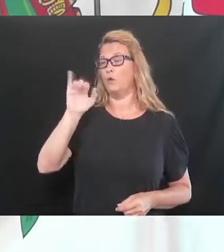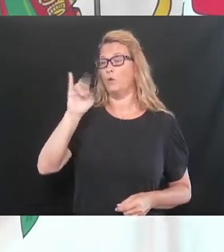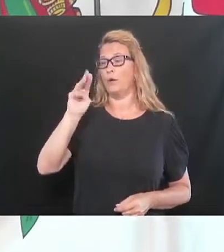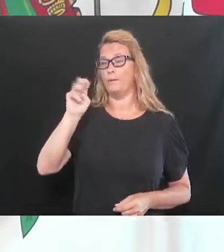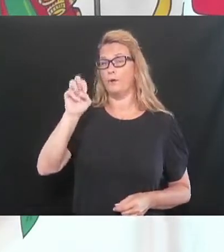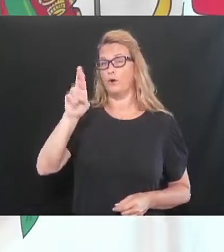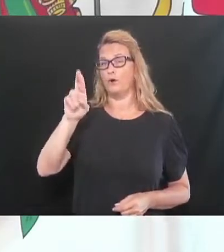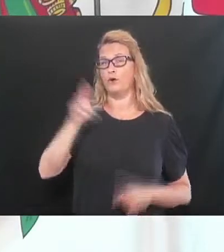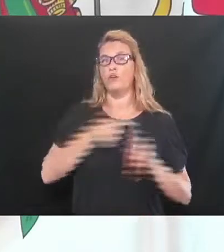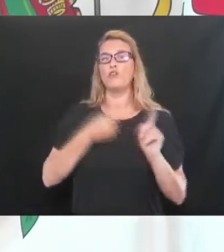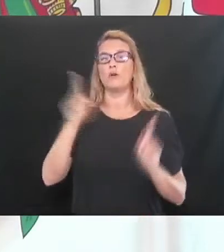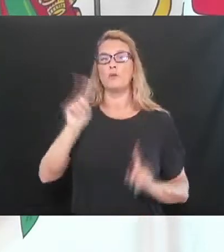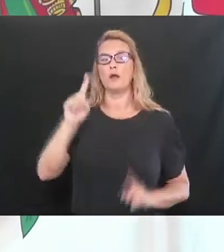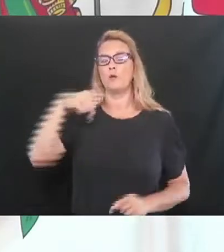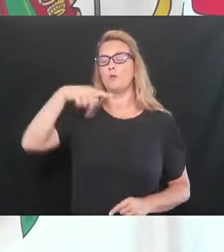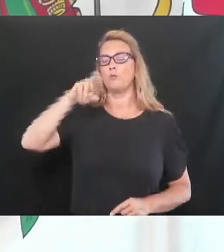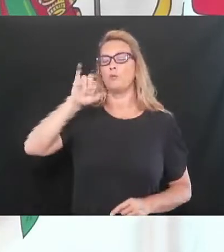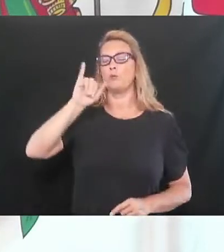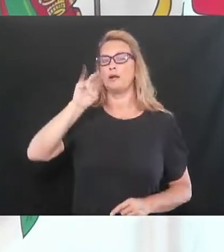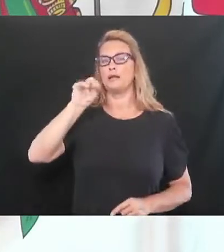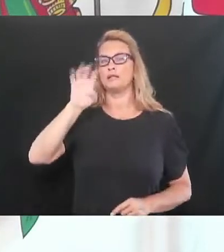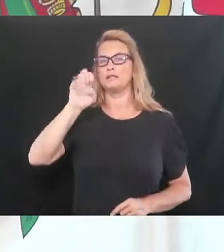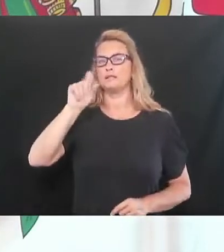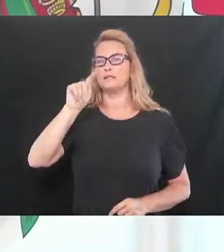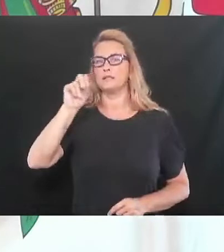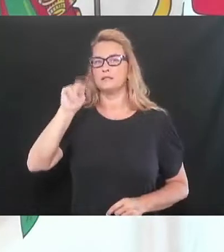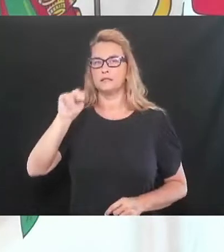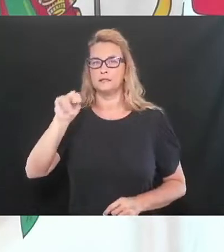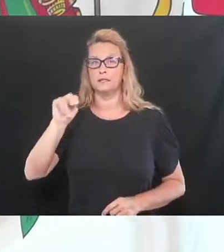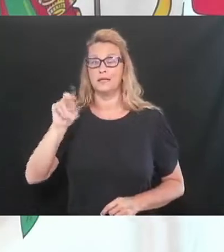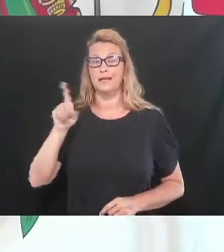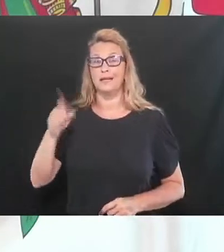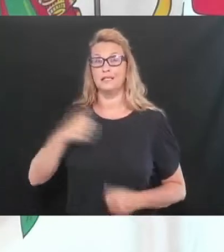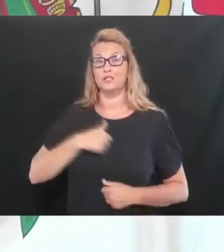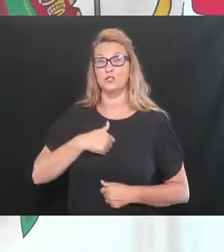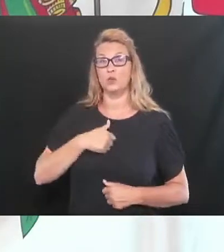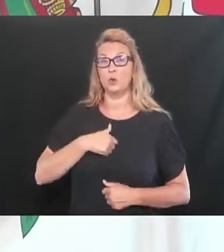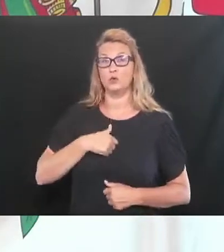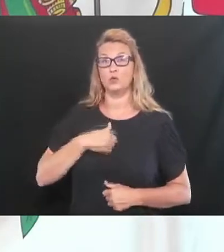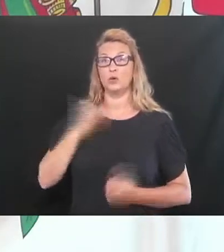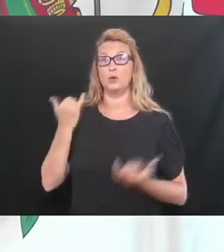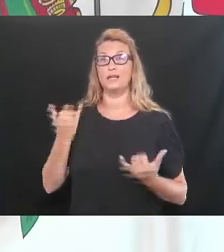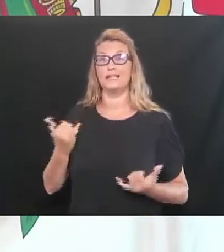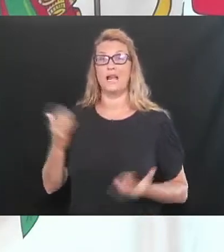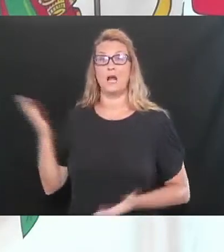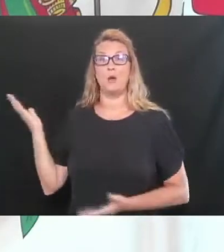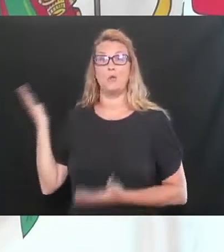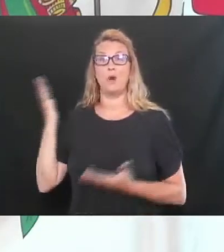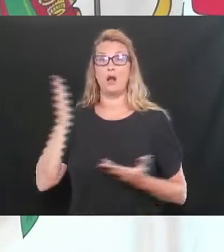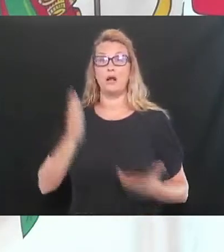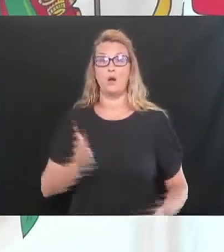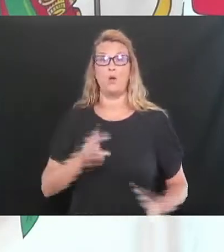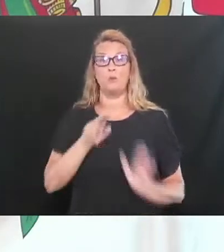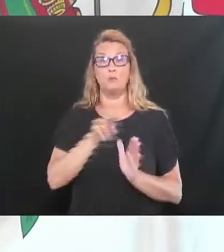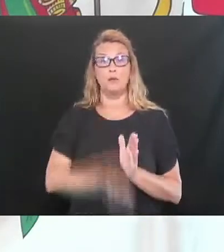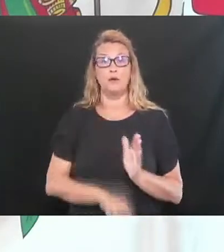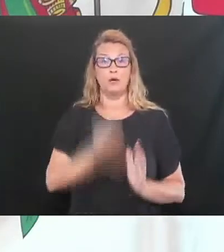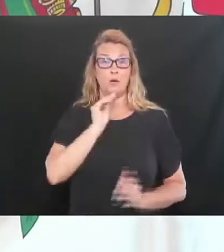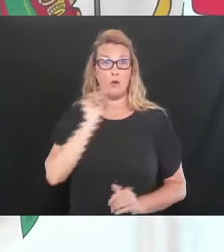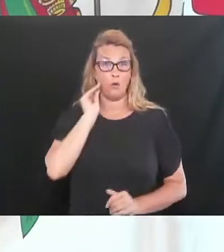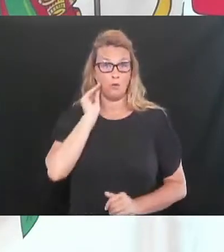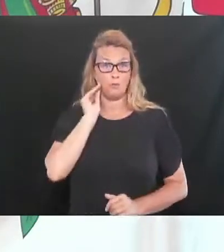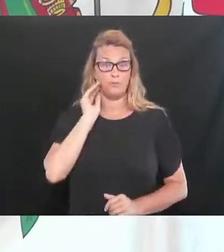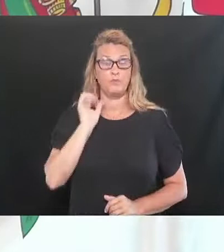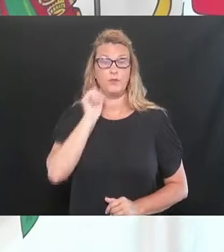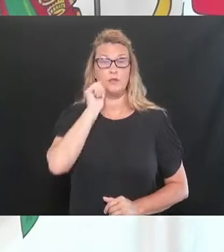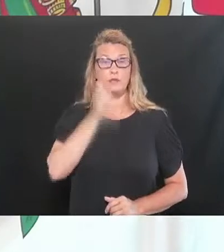of Princeton. He was a fallen soldier that is now being brought home and laid to rest. Tomorrow